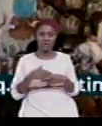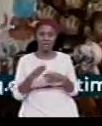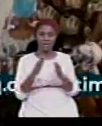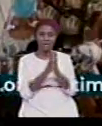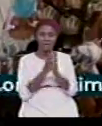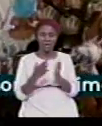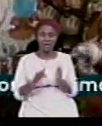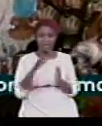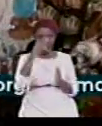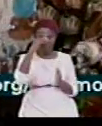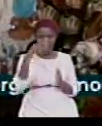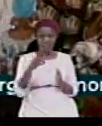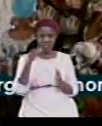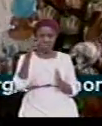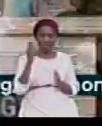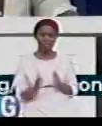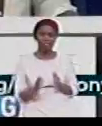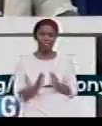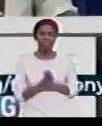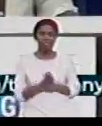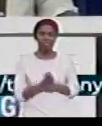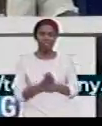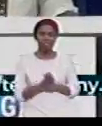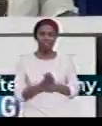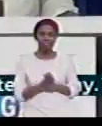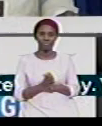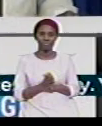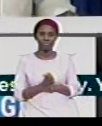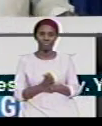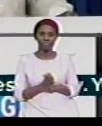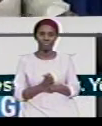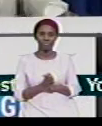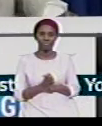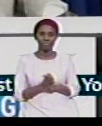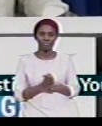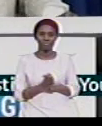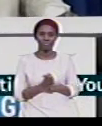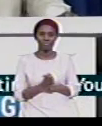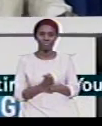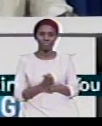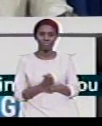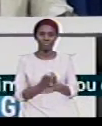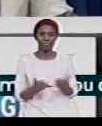return to the moderating overseer. Yes. Orchestra.